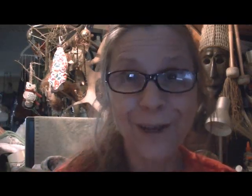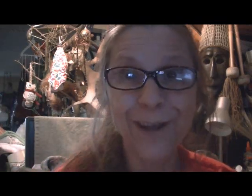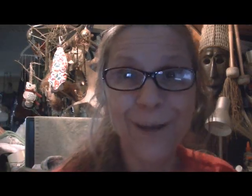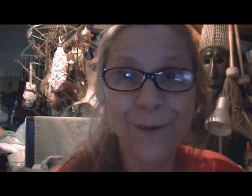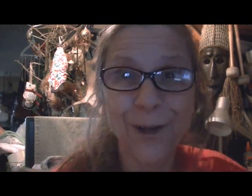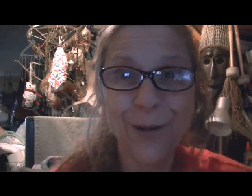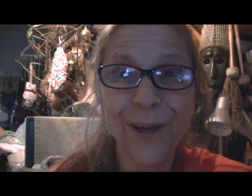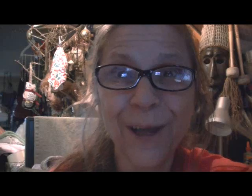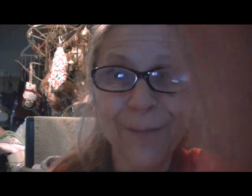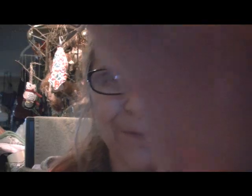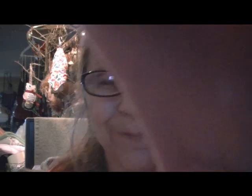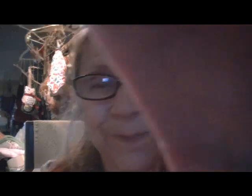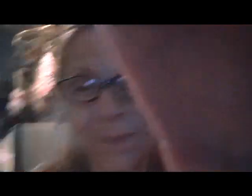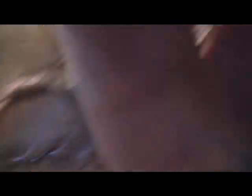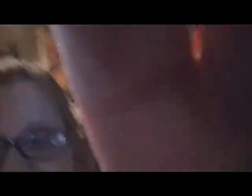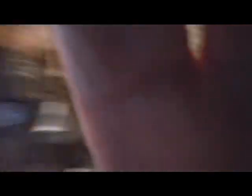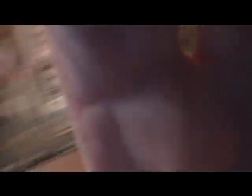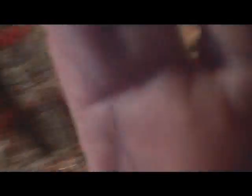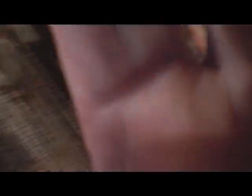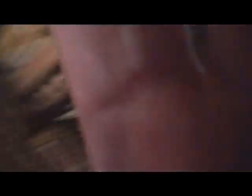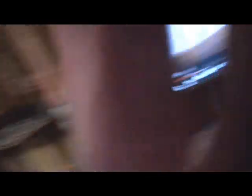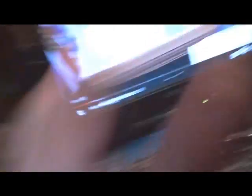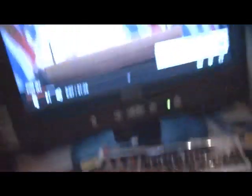I haven't done that video yet.